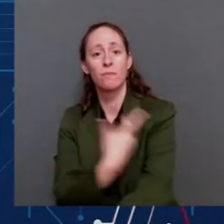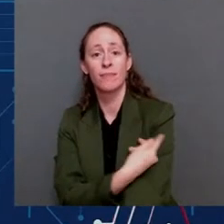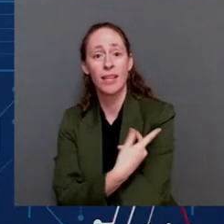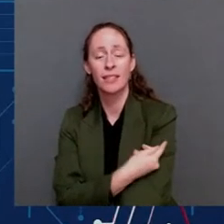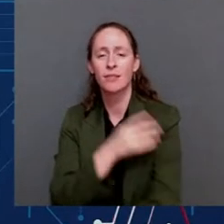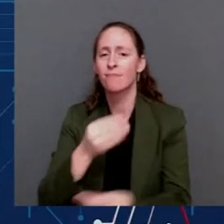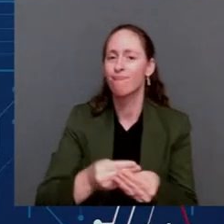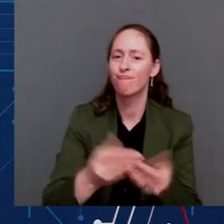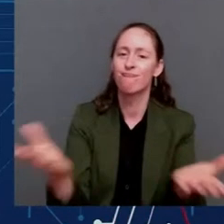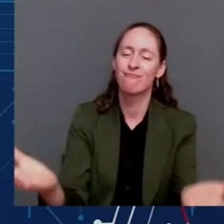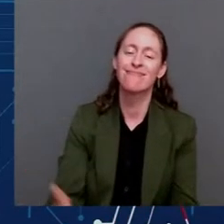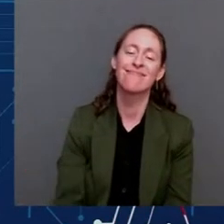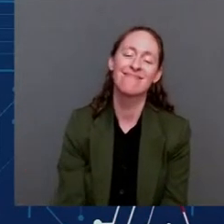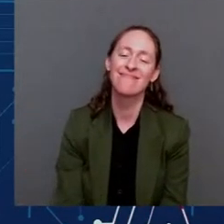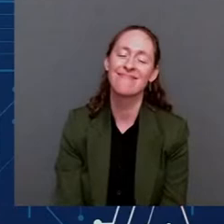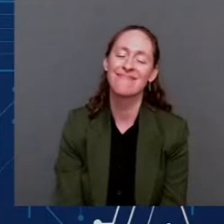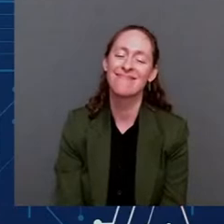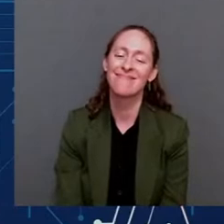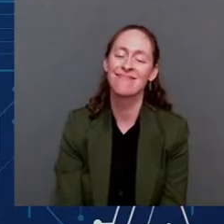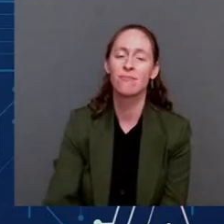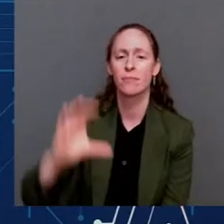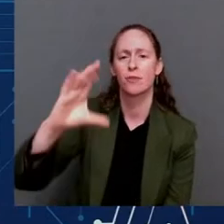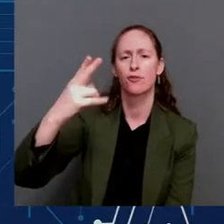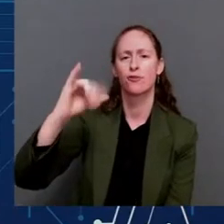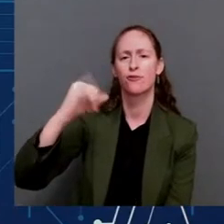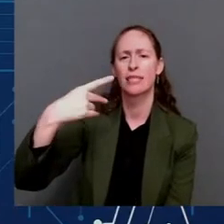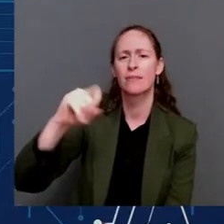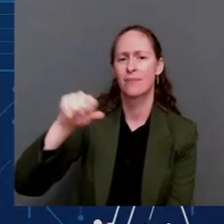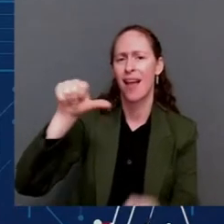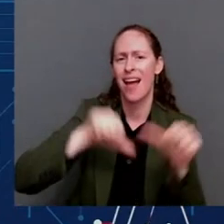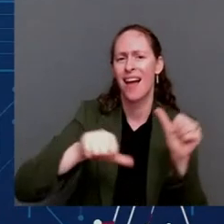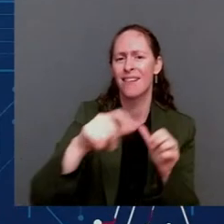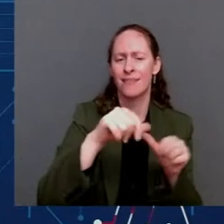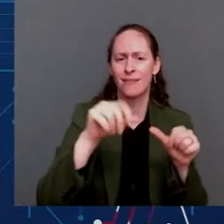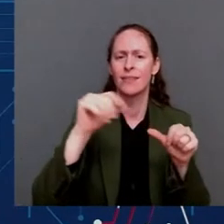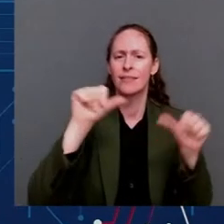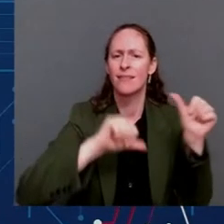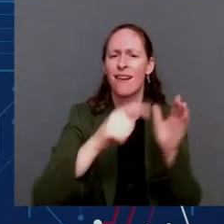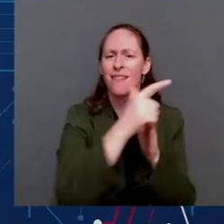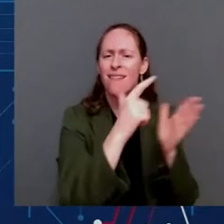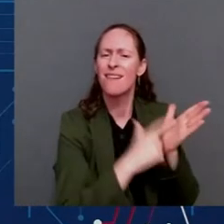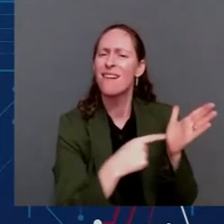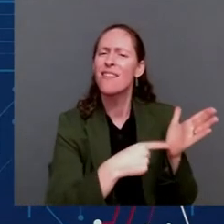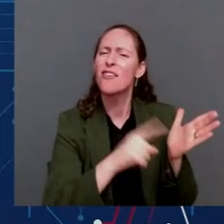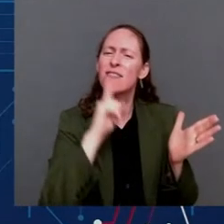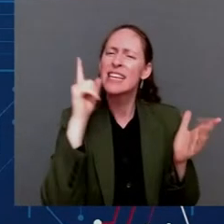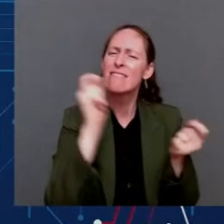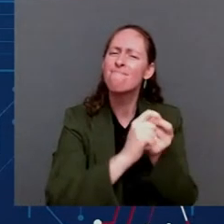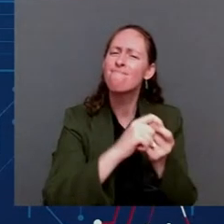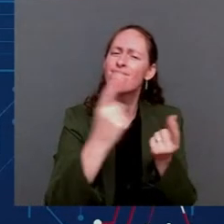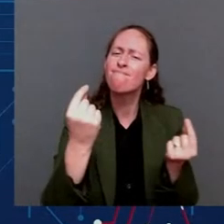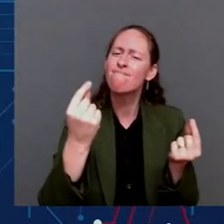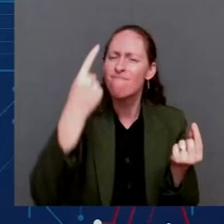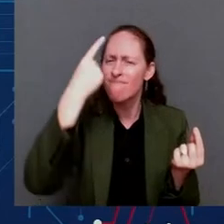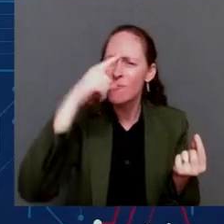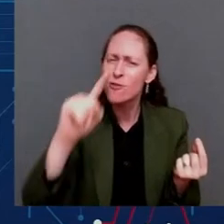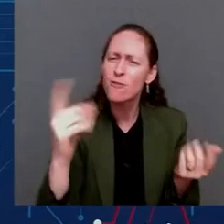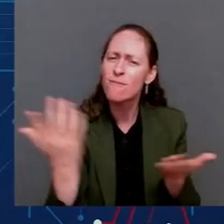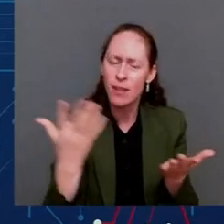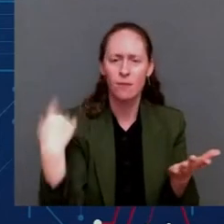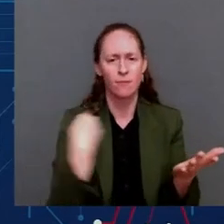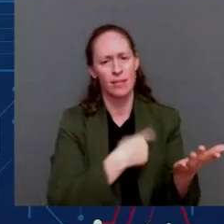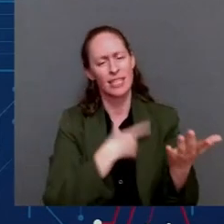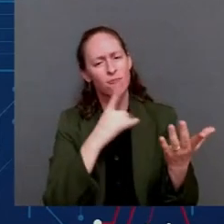American manufacturing capacity and make up for lost time. I know that families are feeling the pain right now. Inflation, supply